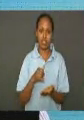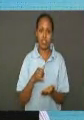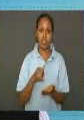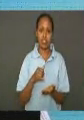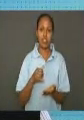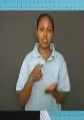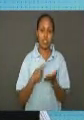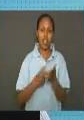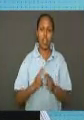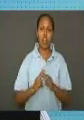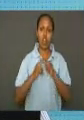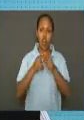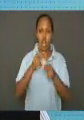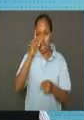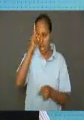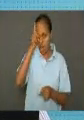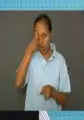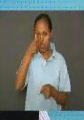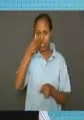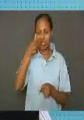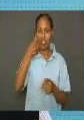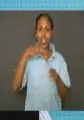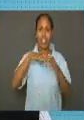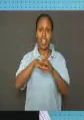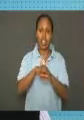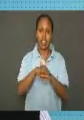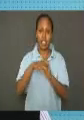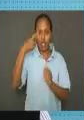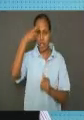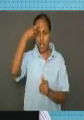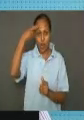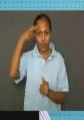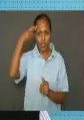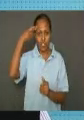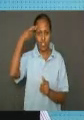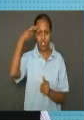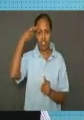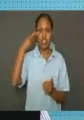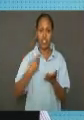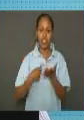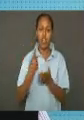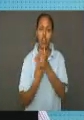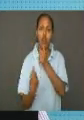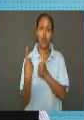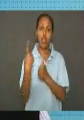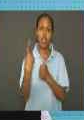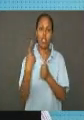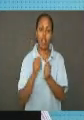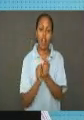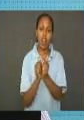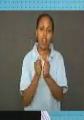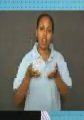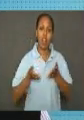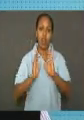They are called logic gates because they only allow